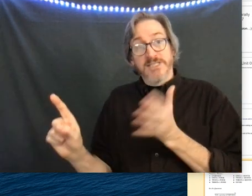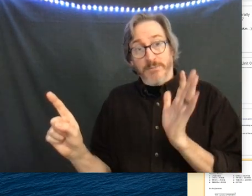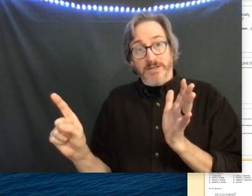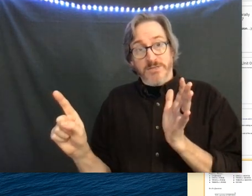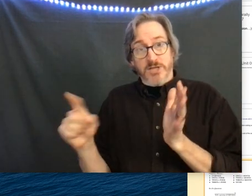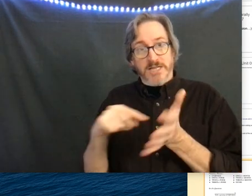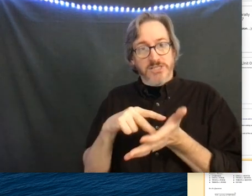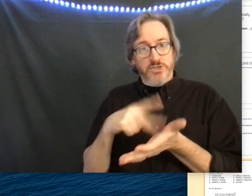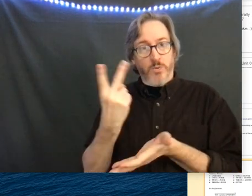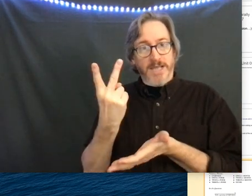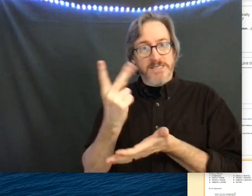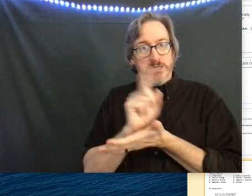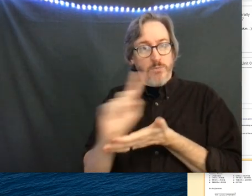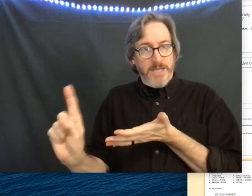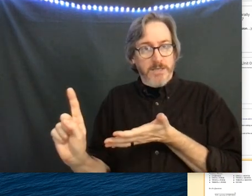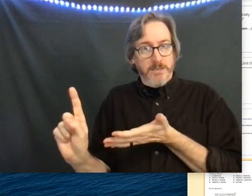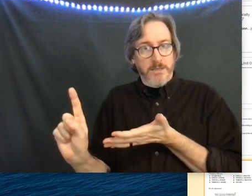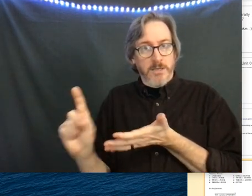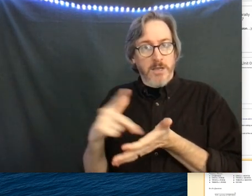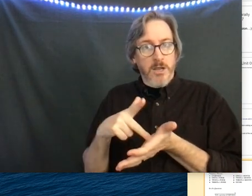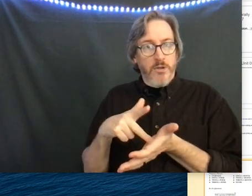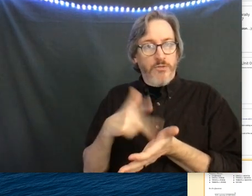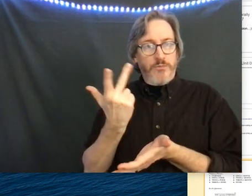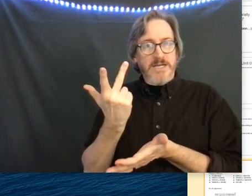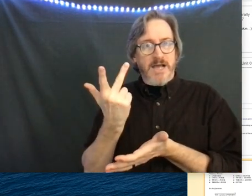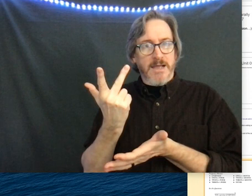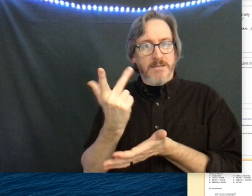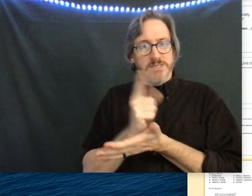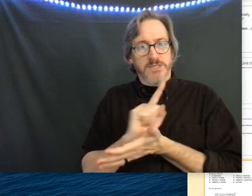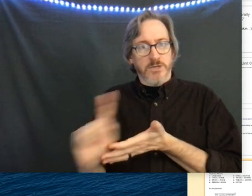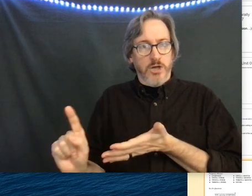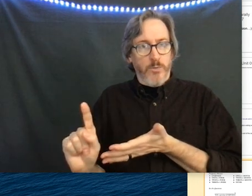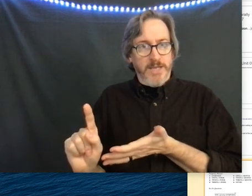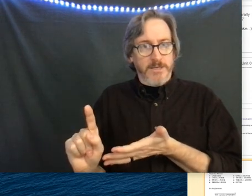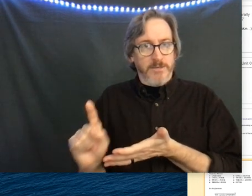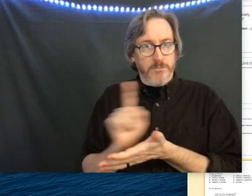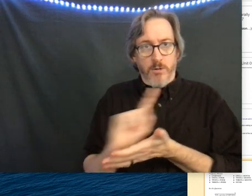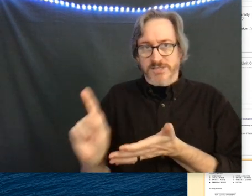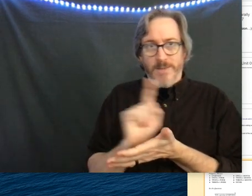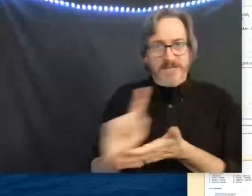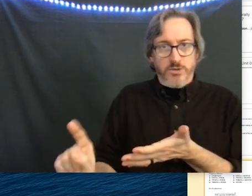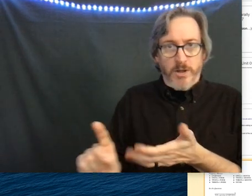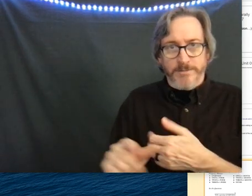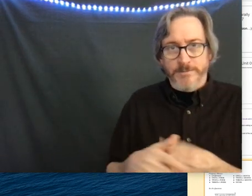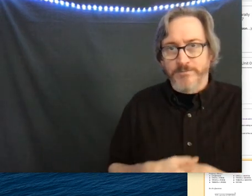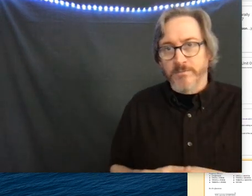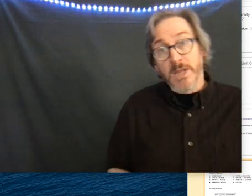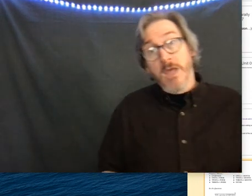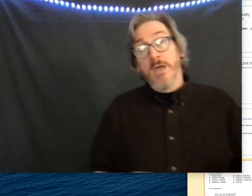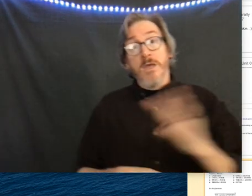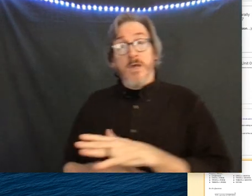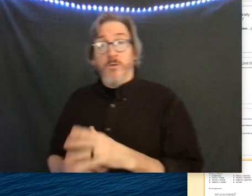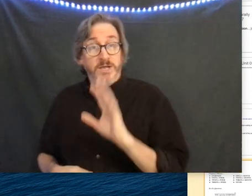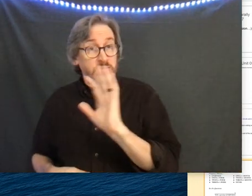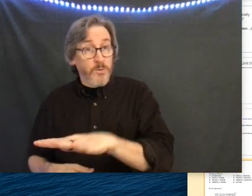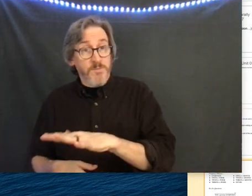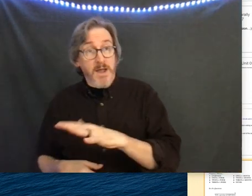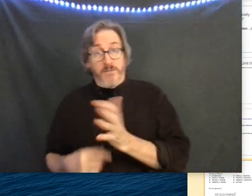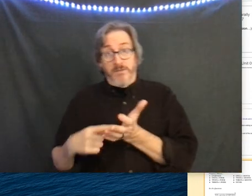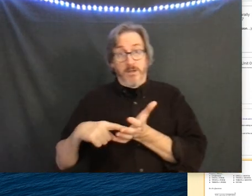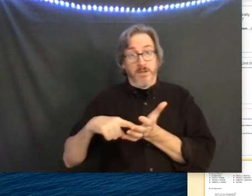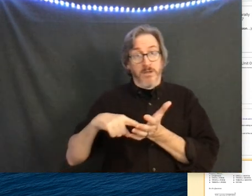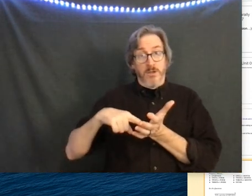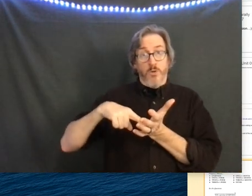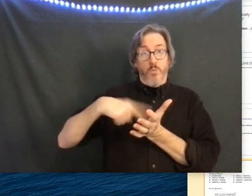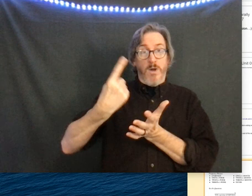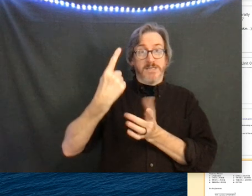week. Separate those thoughts. Twice a week, three times a week. Always go back to the one. We can do it with